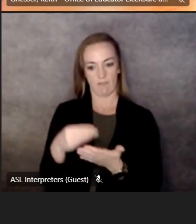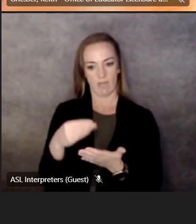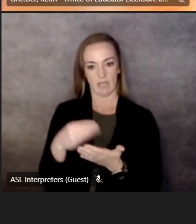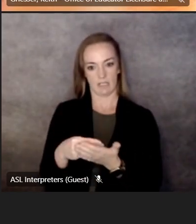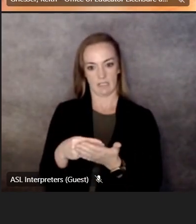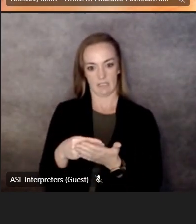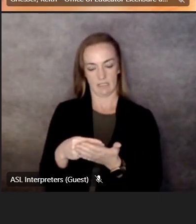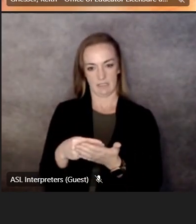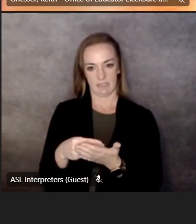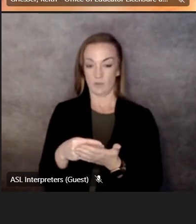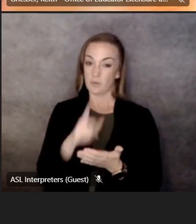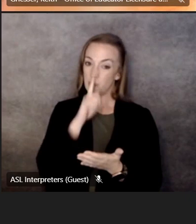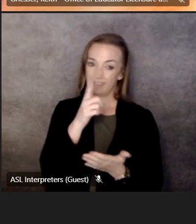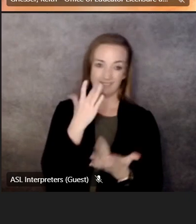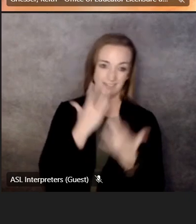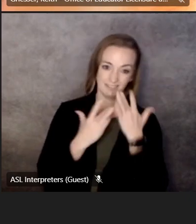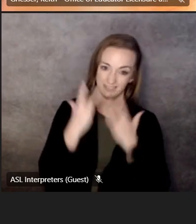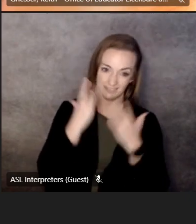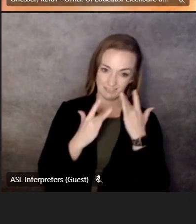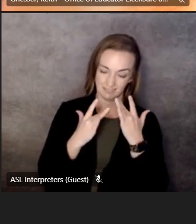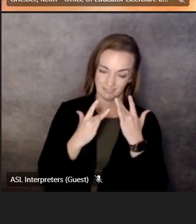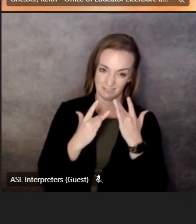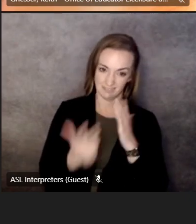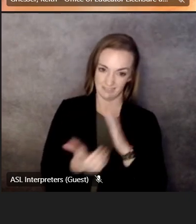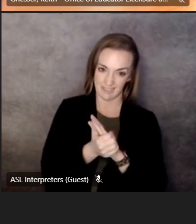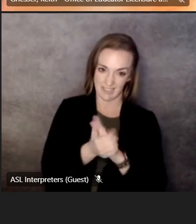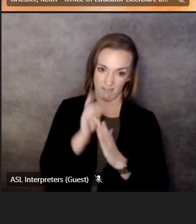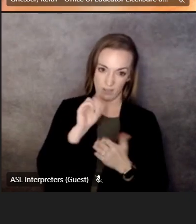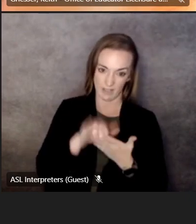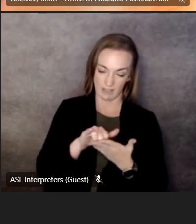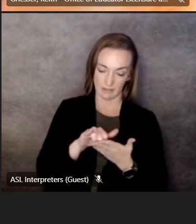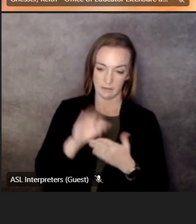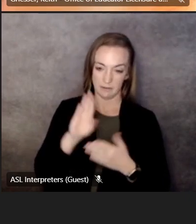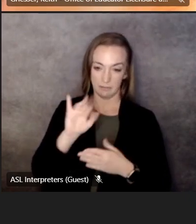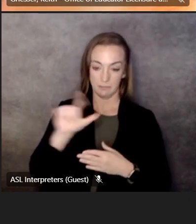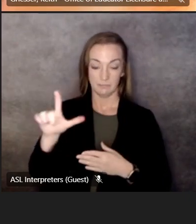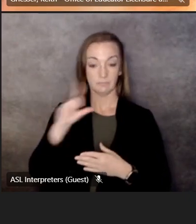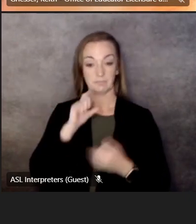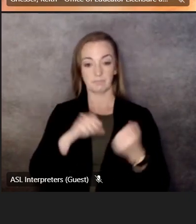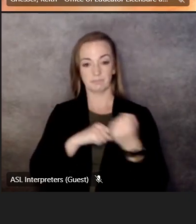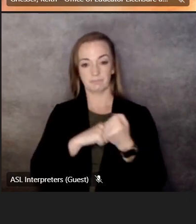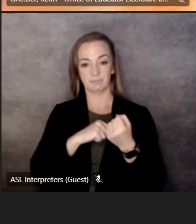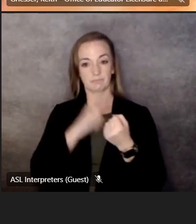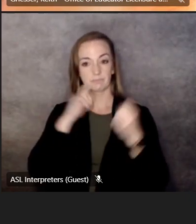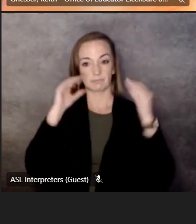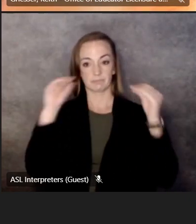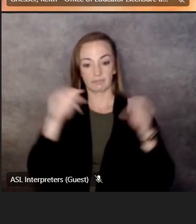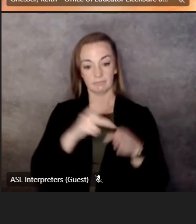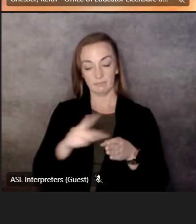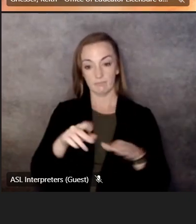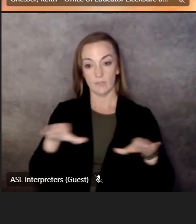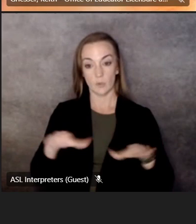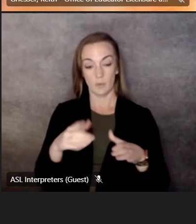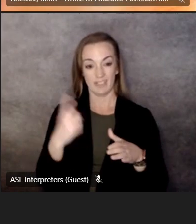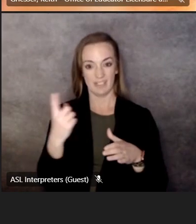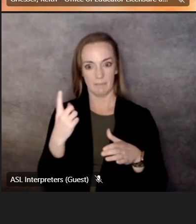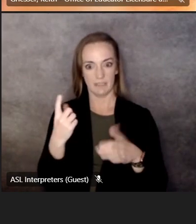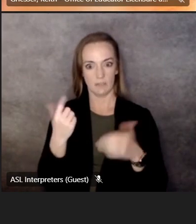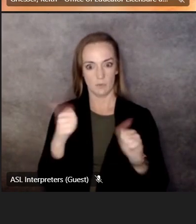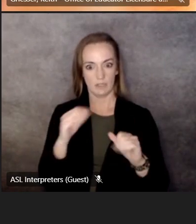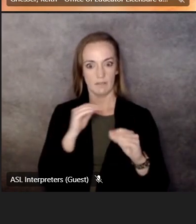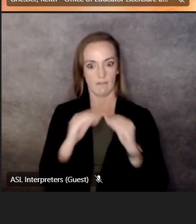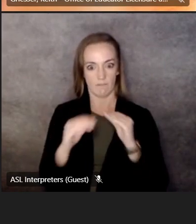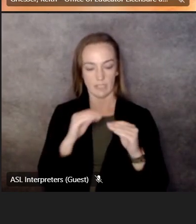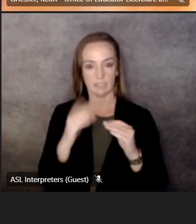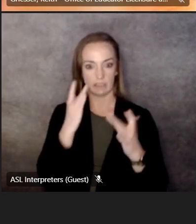of funding that's attached to it. So I think in terms of support for the teaching profession or doing something about the growing shortages that we have,